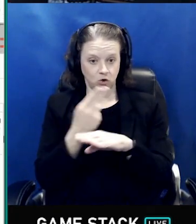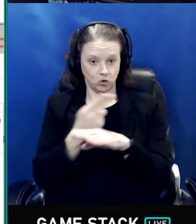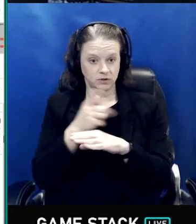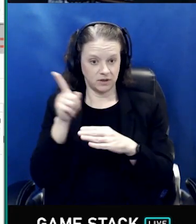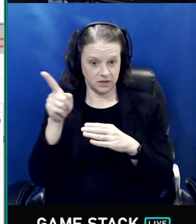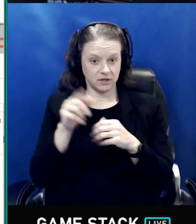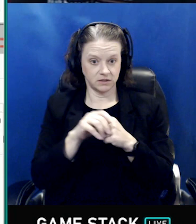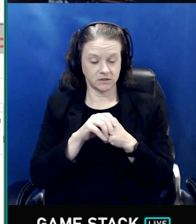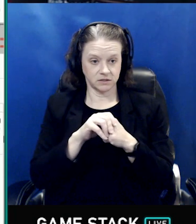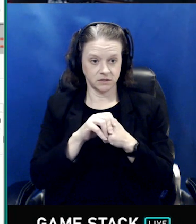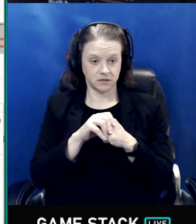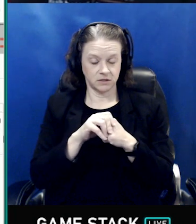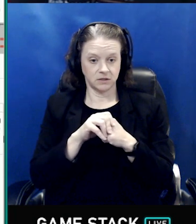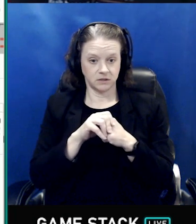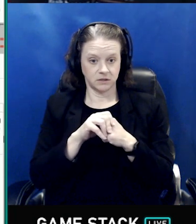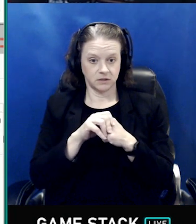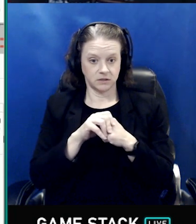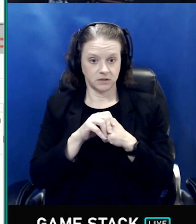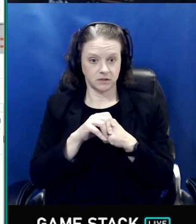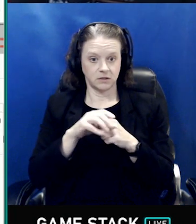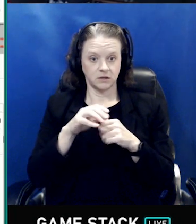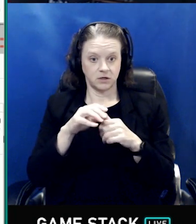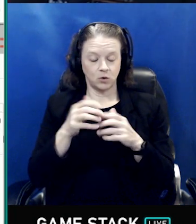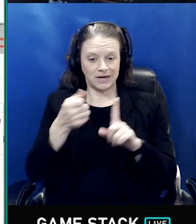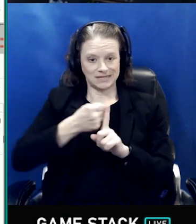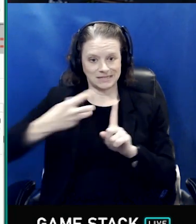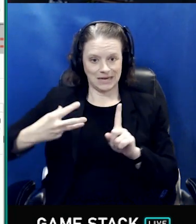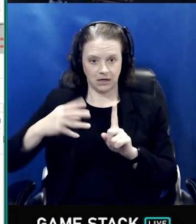send it to data lake storage gen tool like this one.